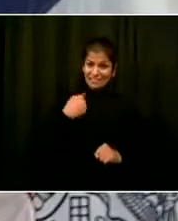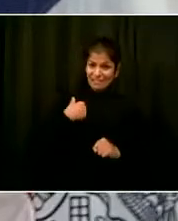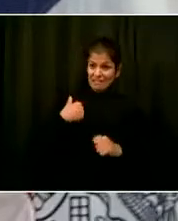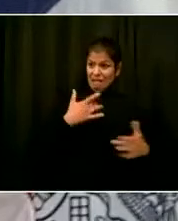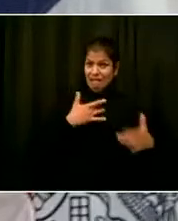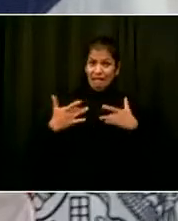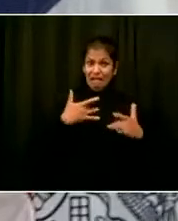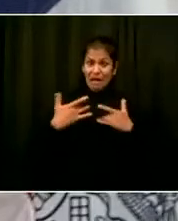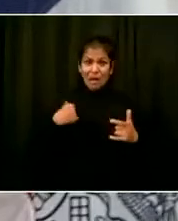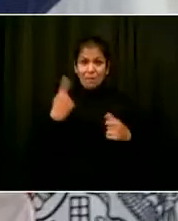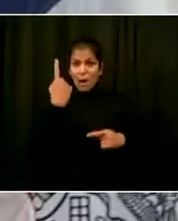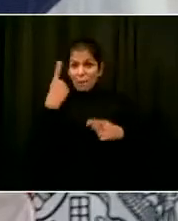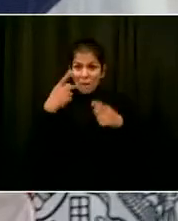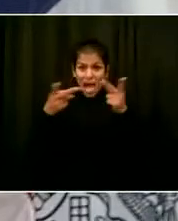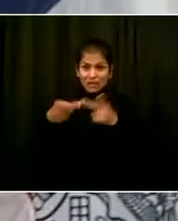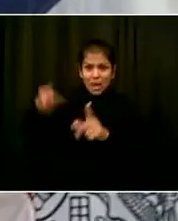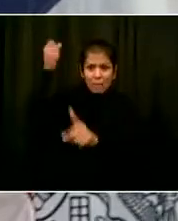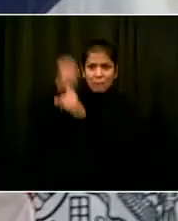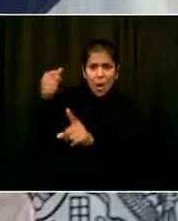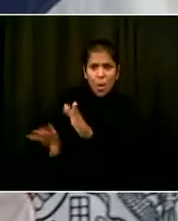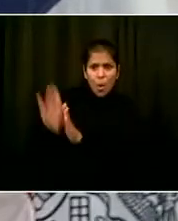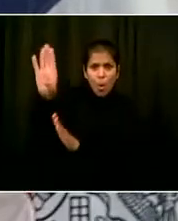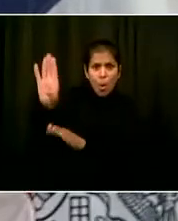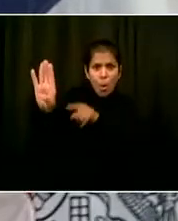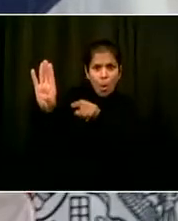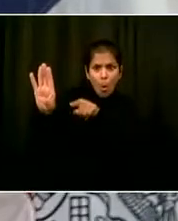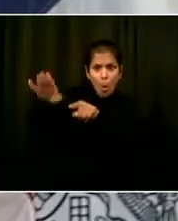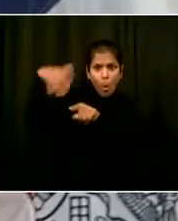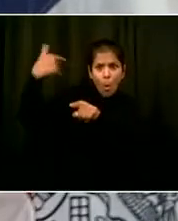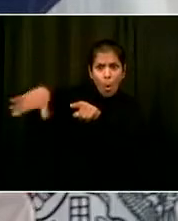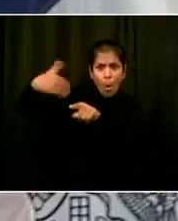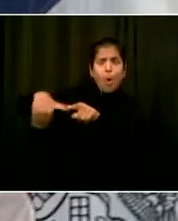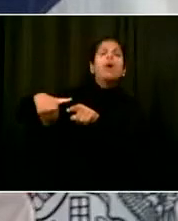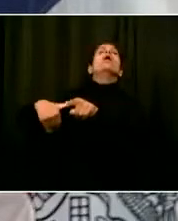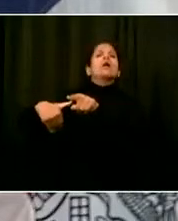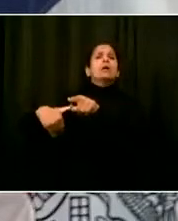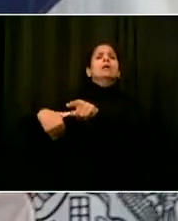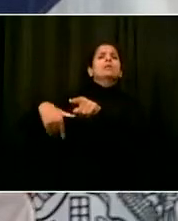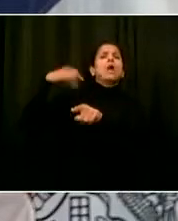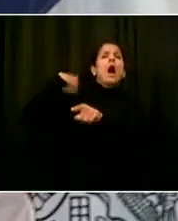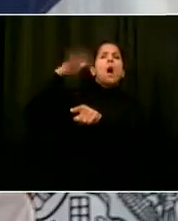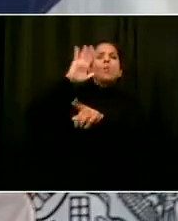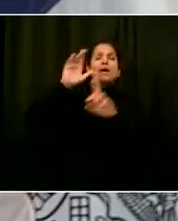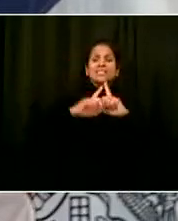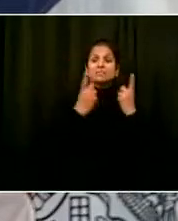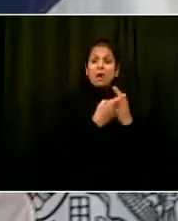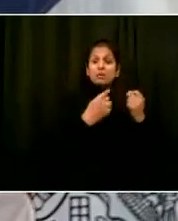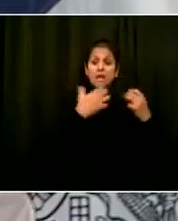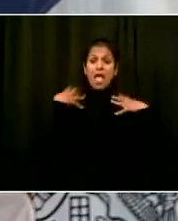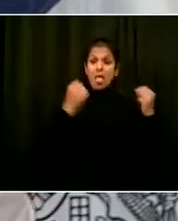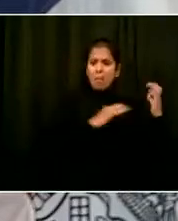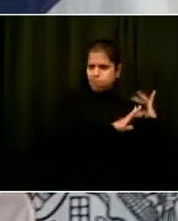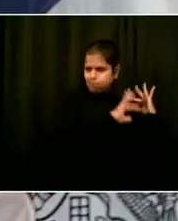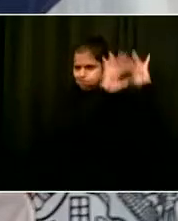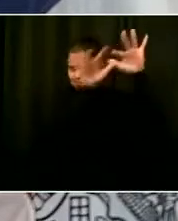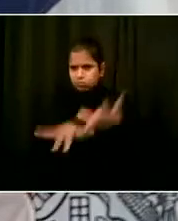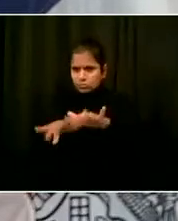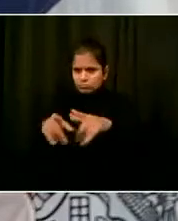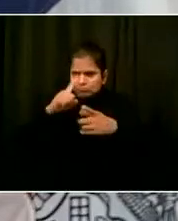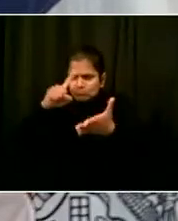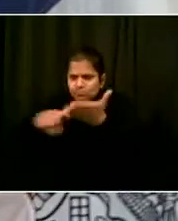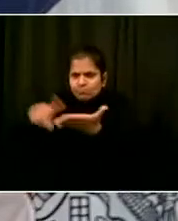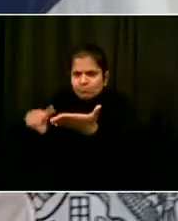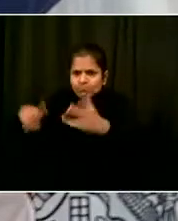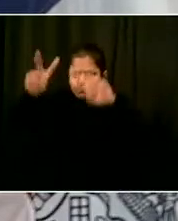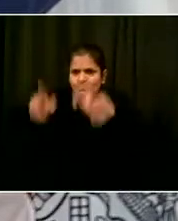people can see it because the the business or whatever it is has been shut down but again that's not the norm so um what I say